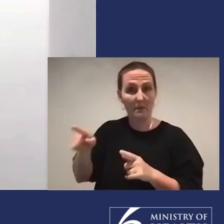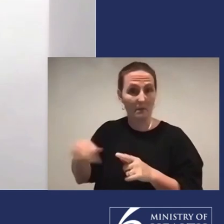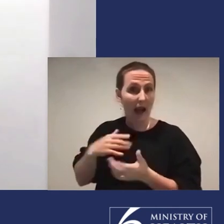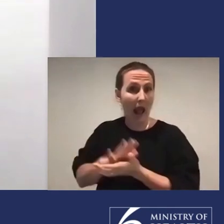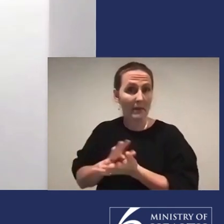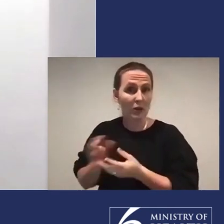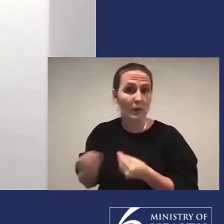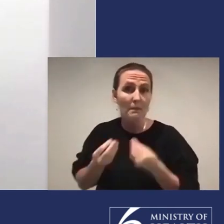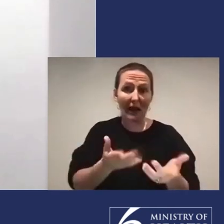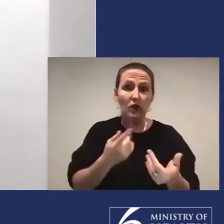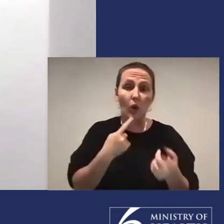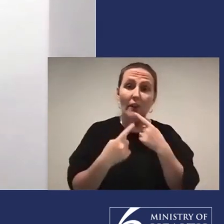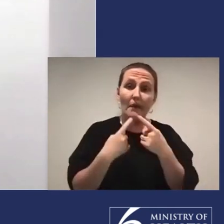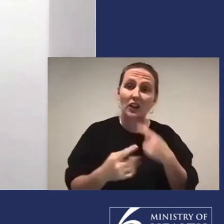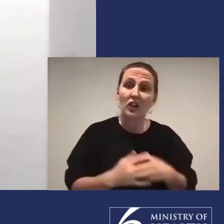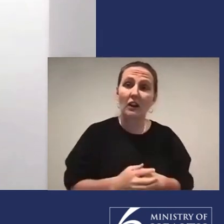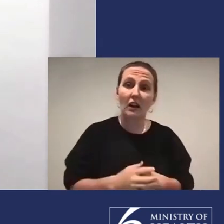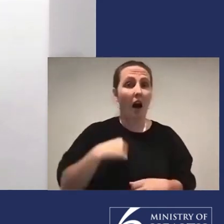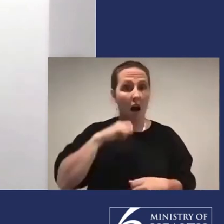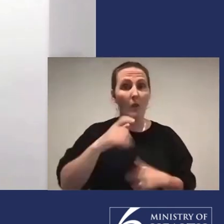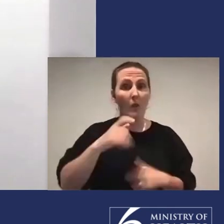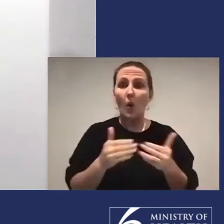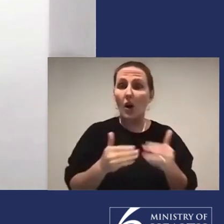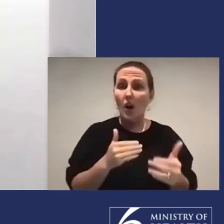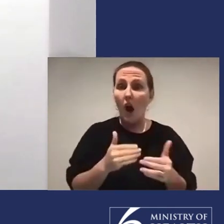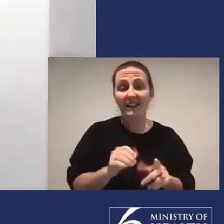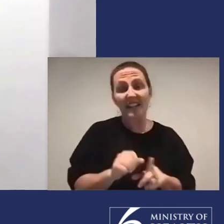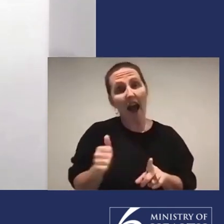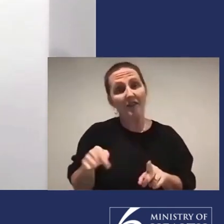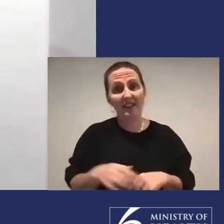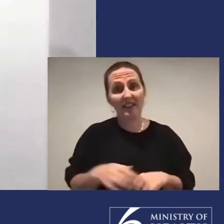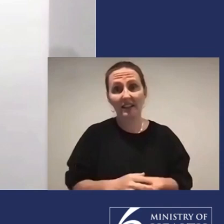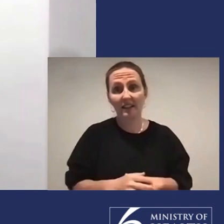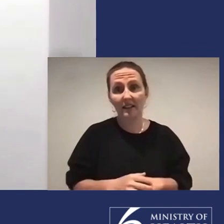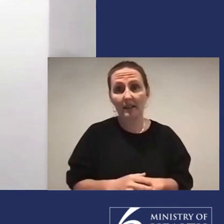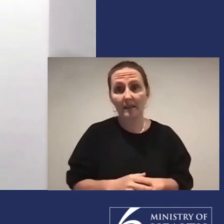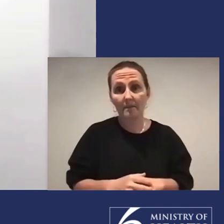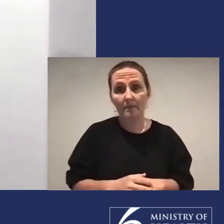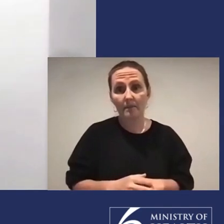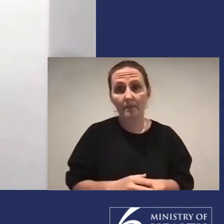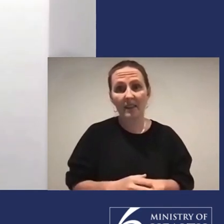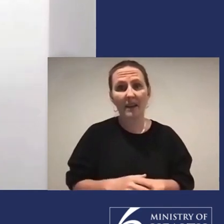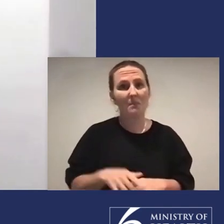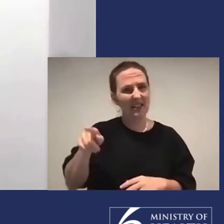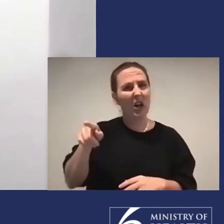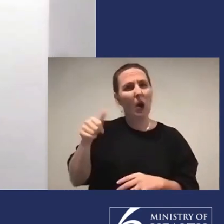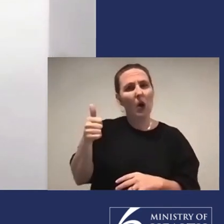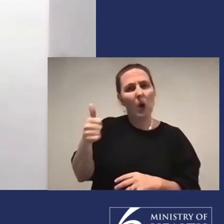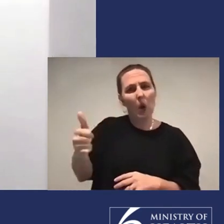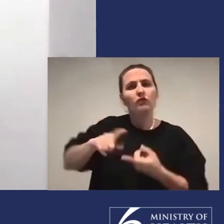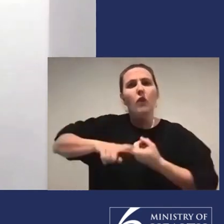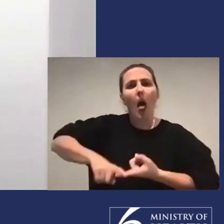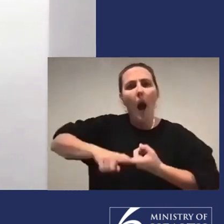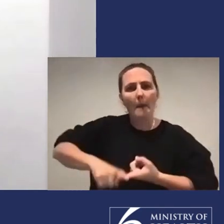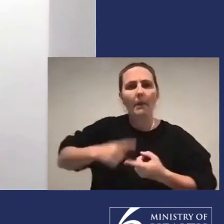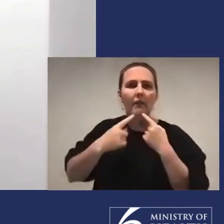so I can organise that, post this. But those would be, those reputable sources would be the places that you'd go